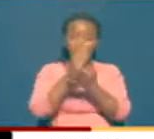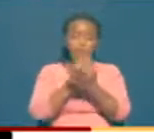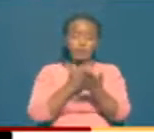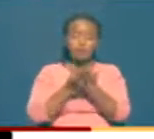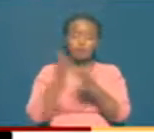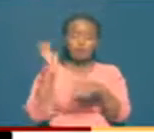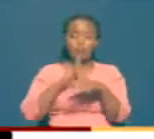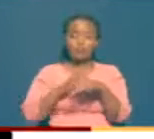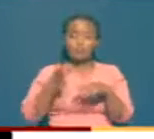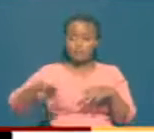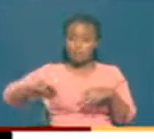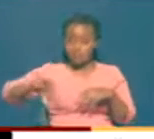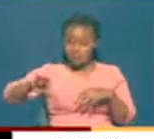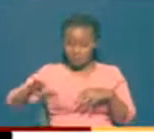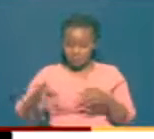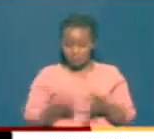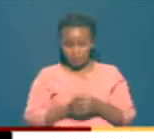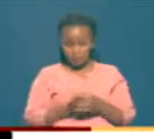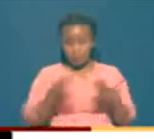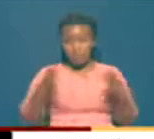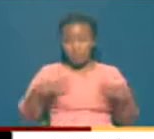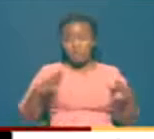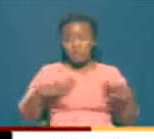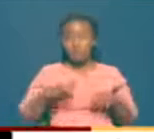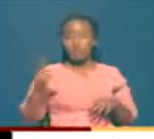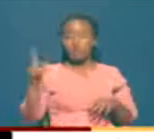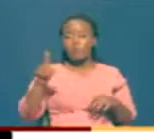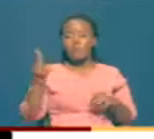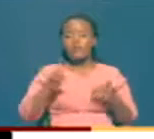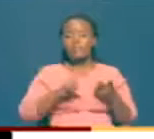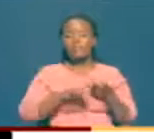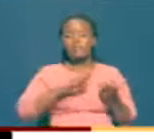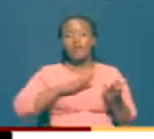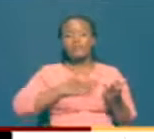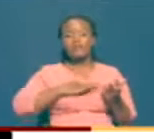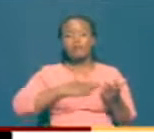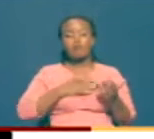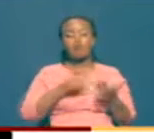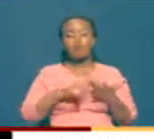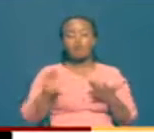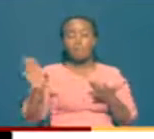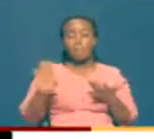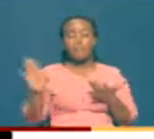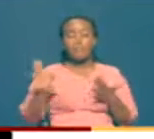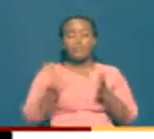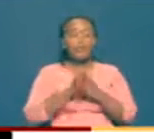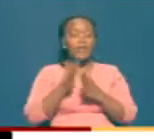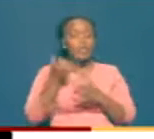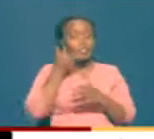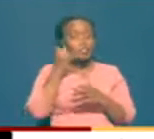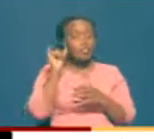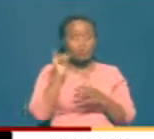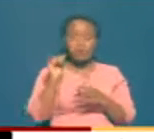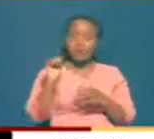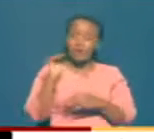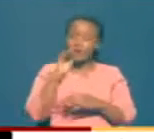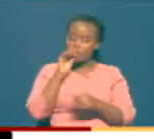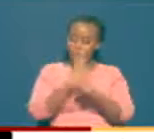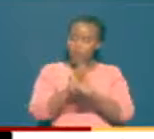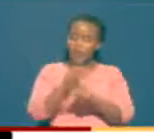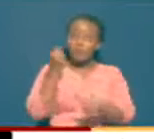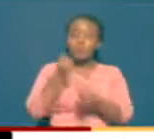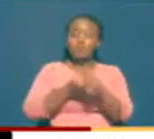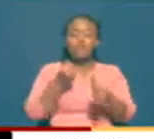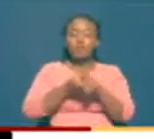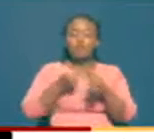Triangle counties, that is Laikipia, Samburu, Baringo and Isiolo, have vowed to lobby parliament to allocate funds for